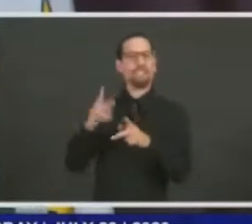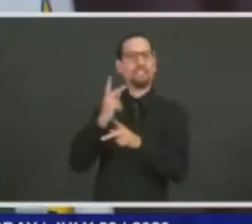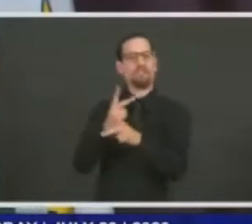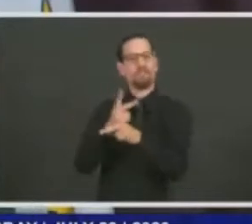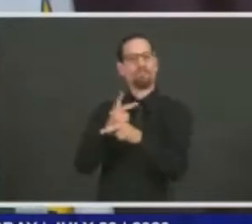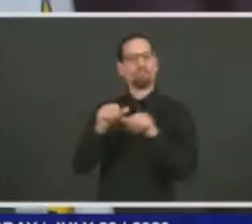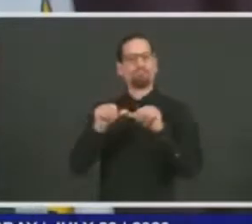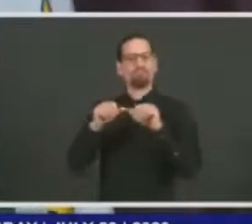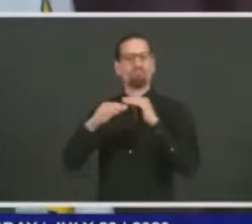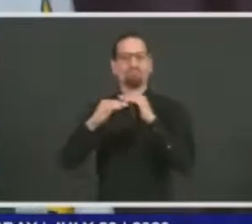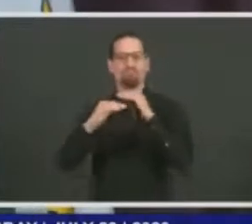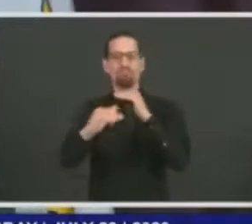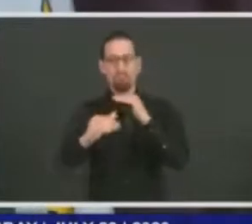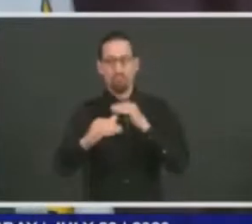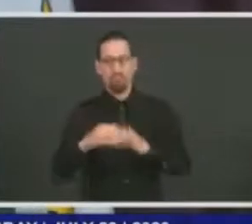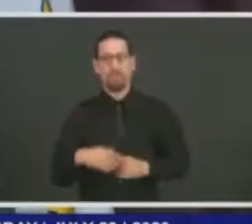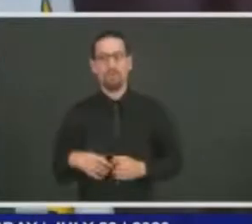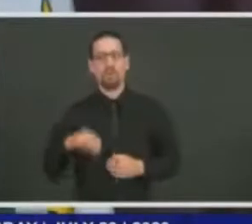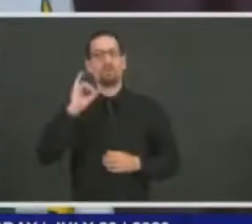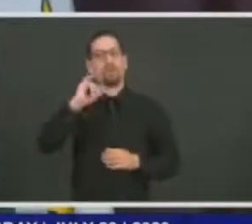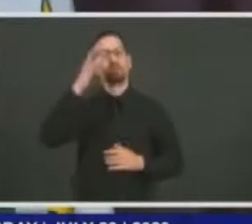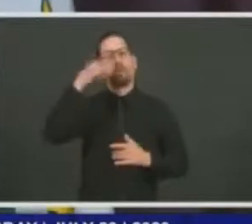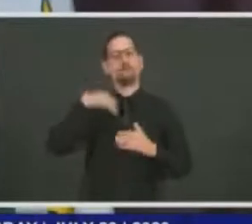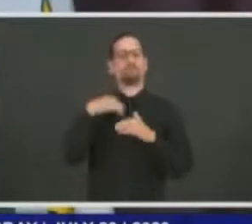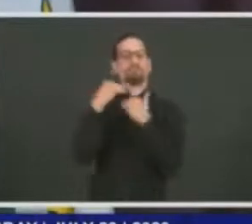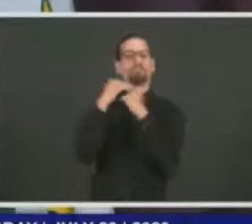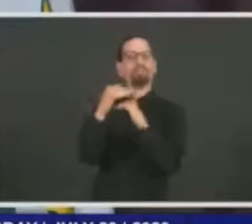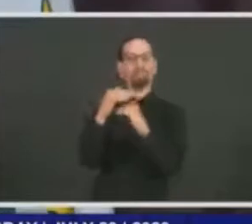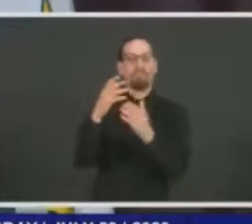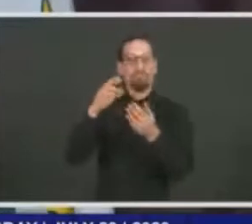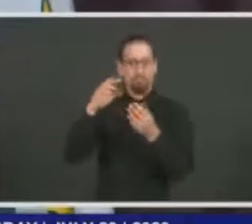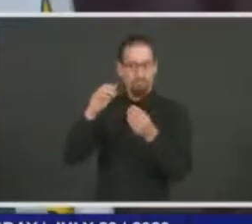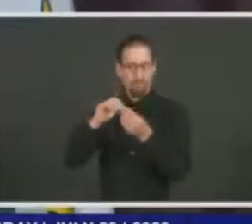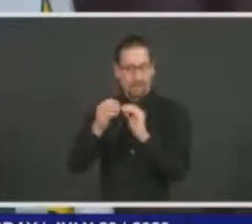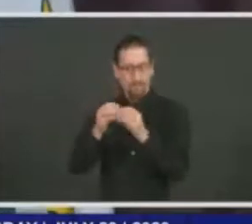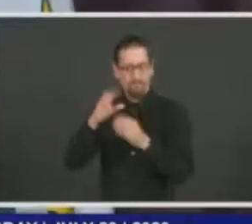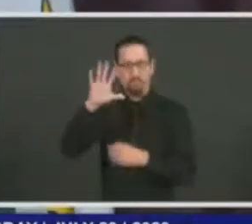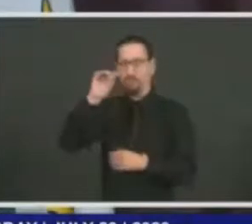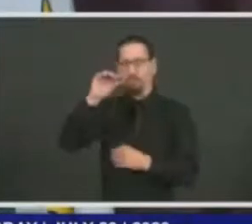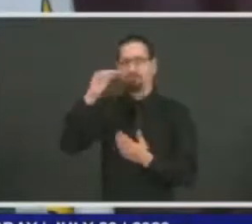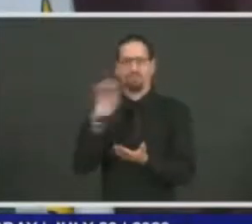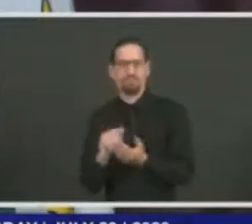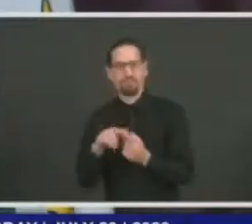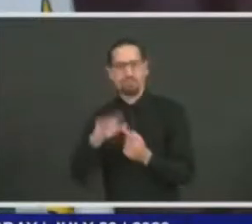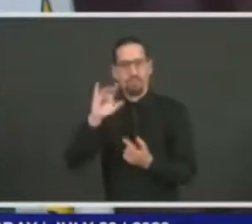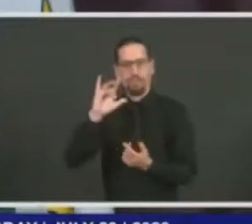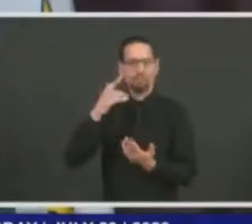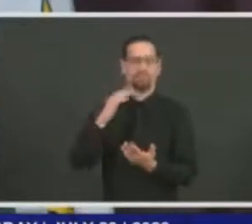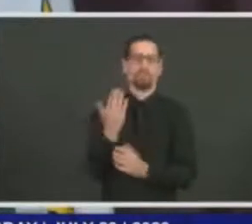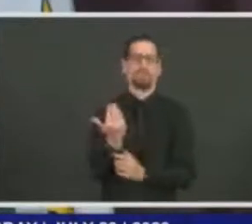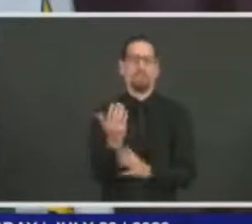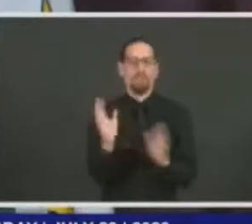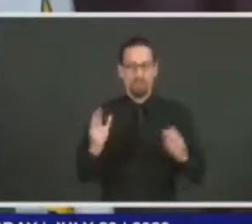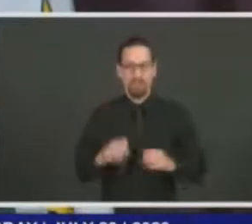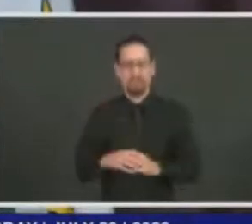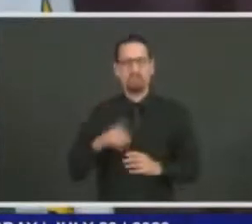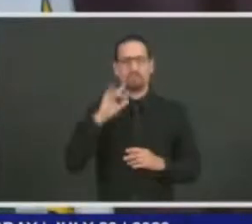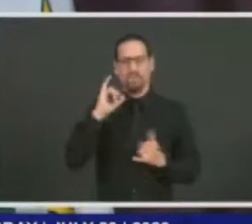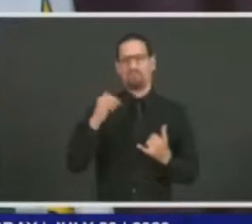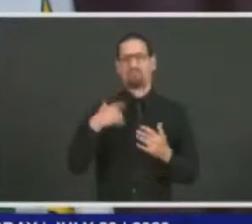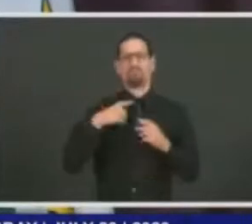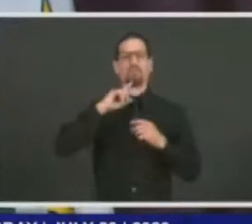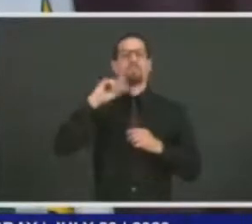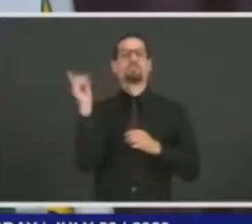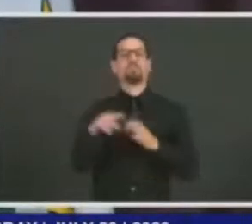outdoors. That I'll sign that executive order today and it'll go into effect. I'd like to take a minute to talk